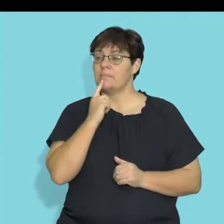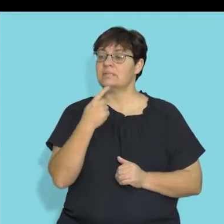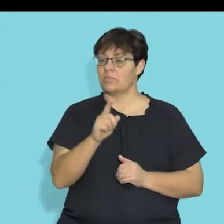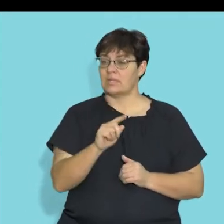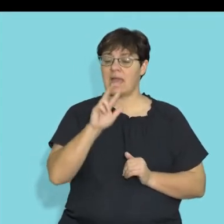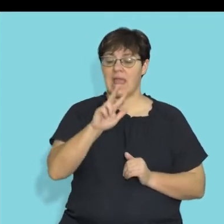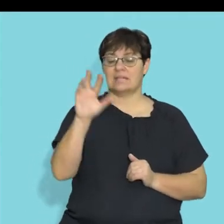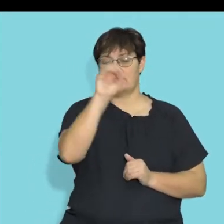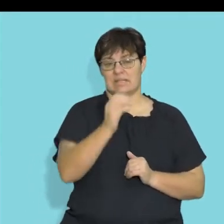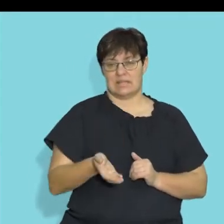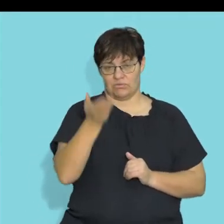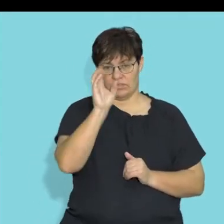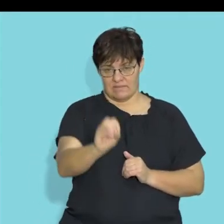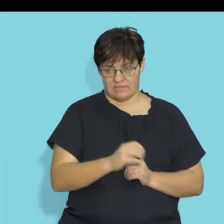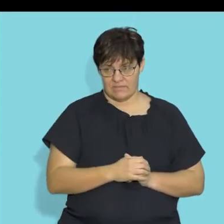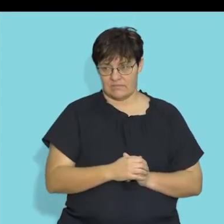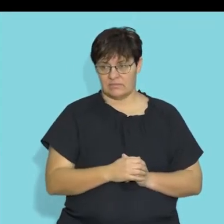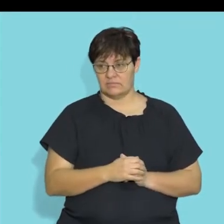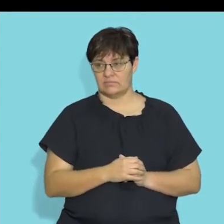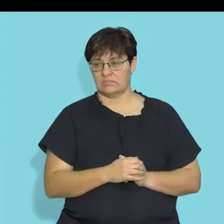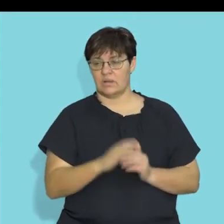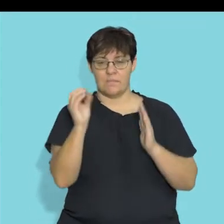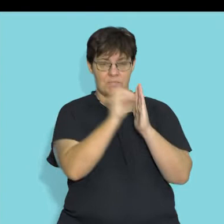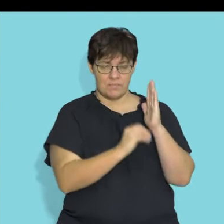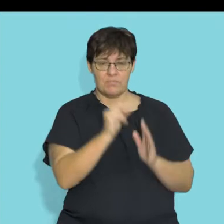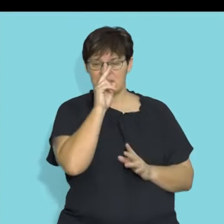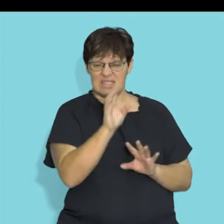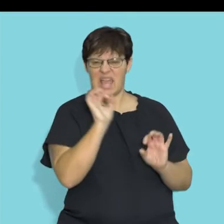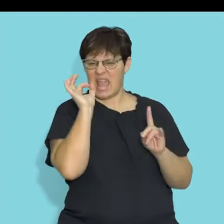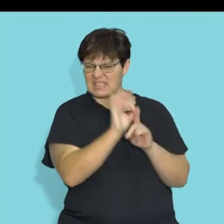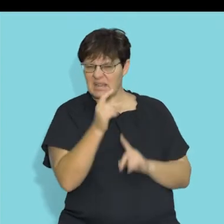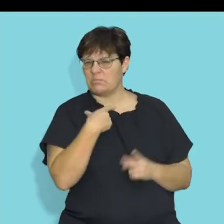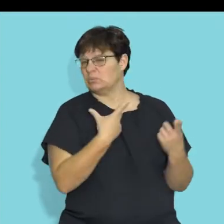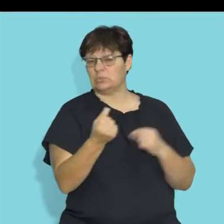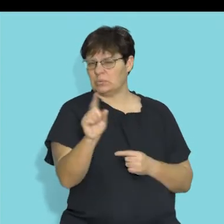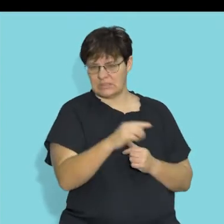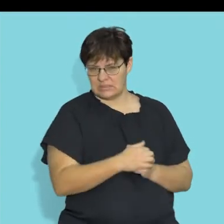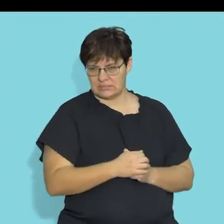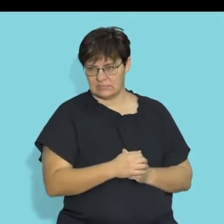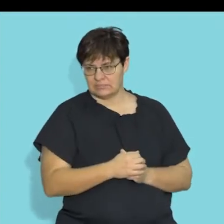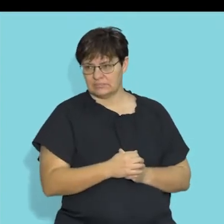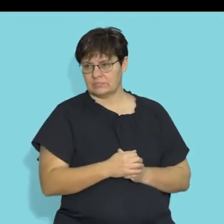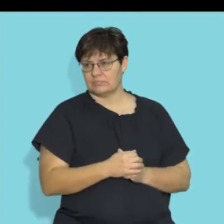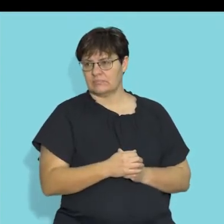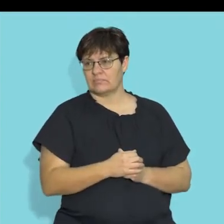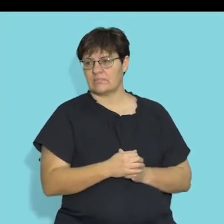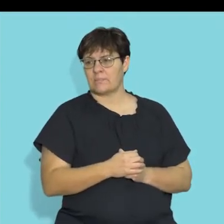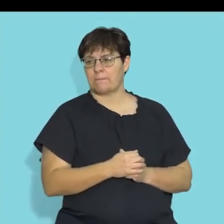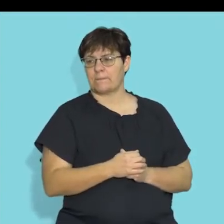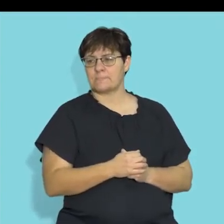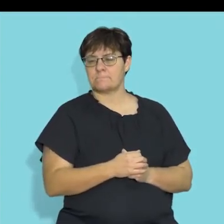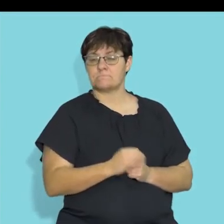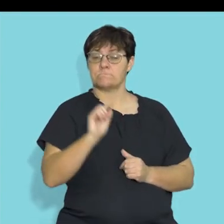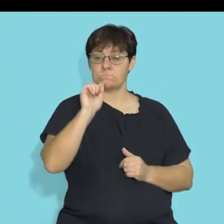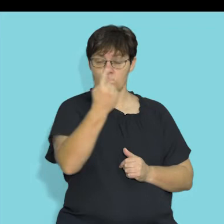Right? You're getting what we call here an 8% increase. Let's write this down so you can see exactly what we went and how we went about